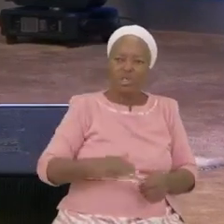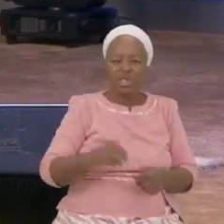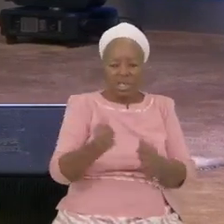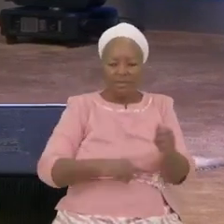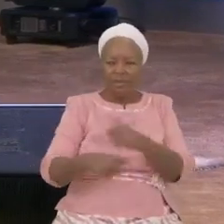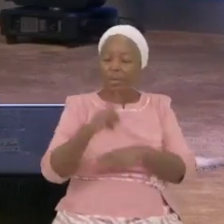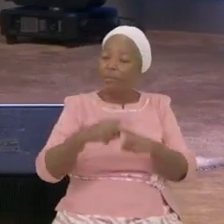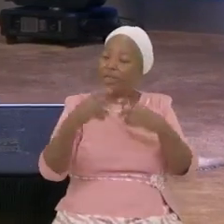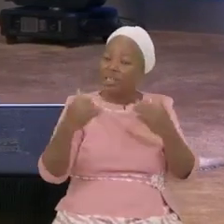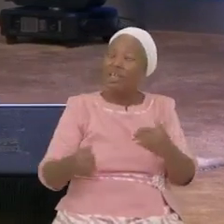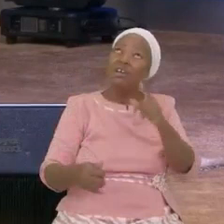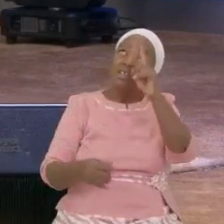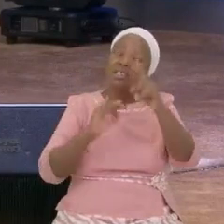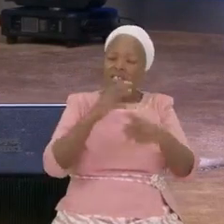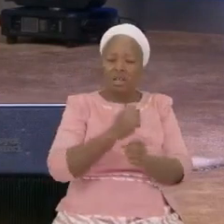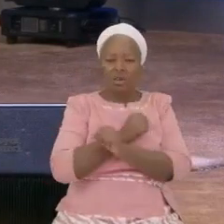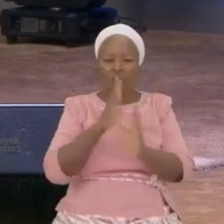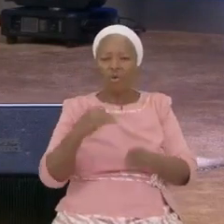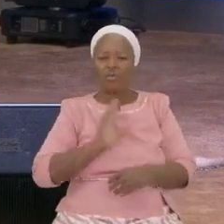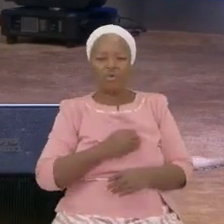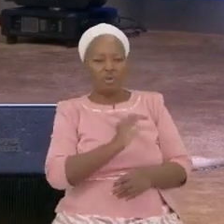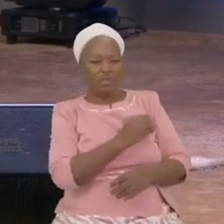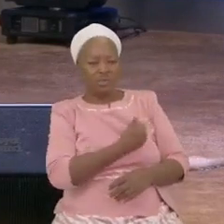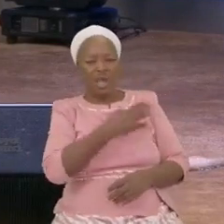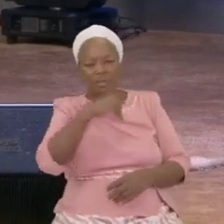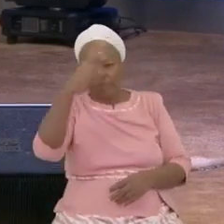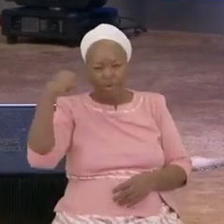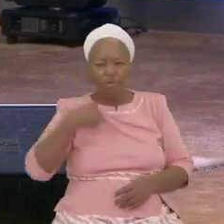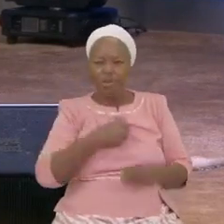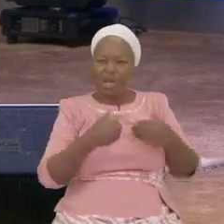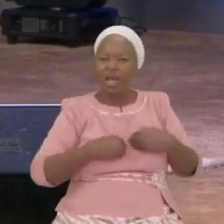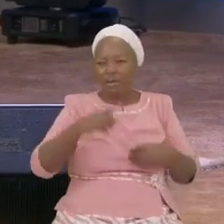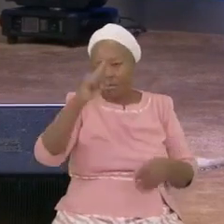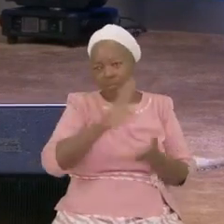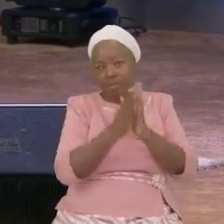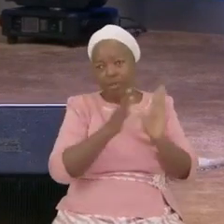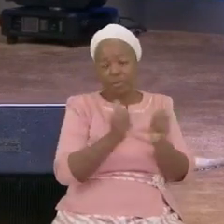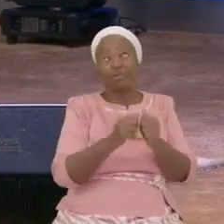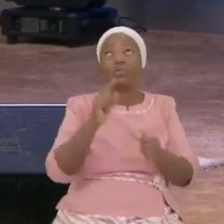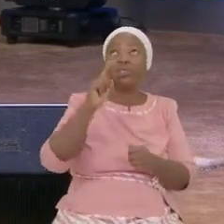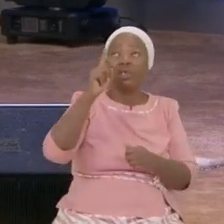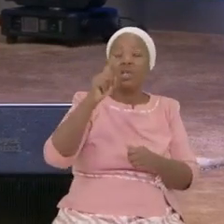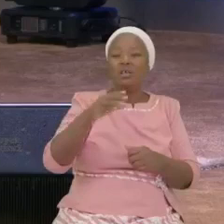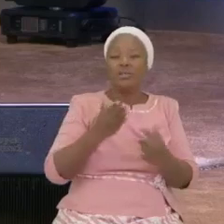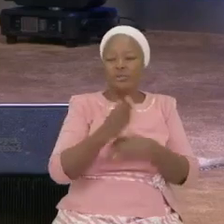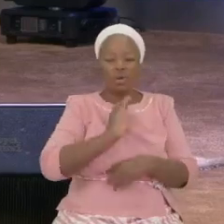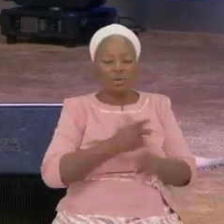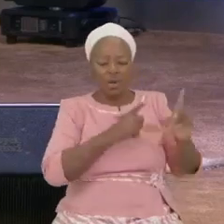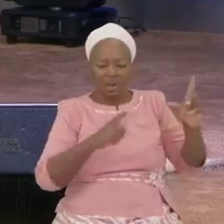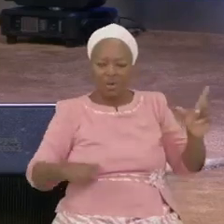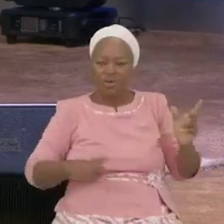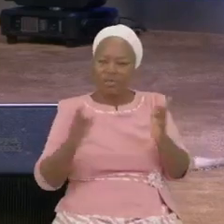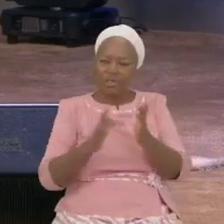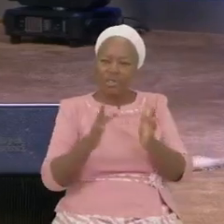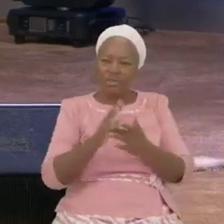now is the lover of our souls. And because we have peace with him through our Lord Jesus Christ, now